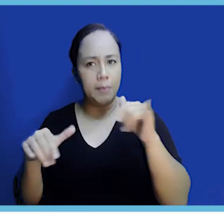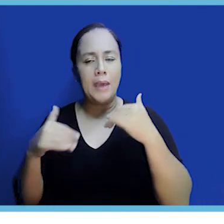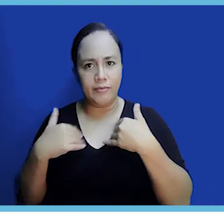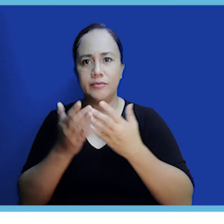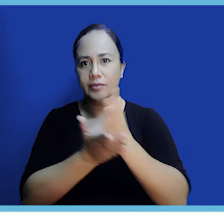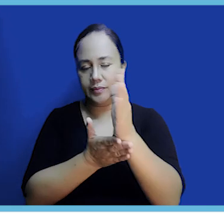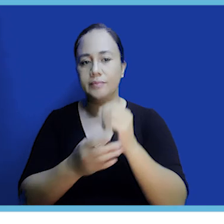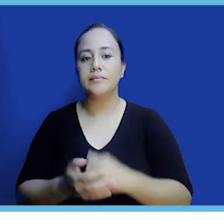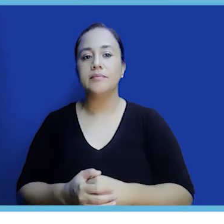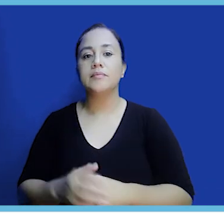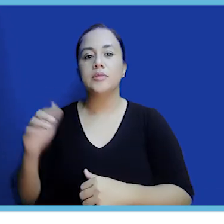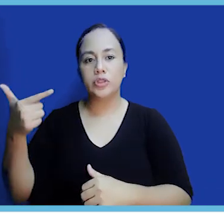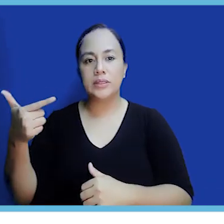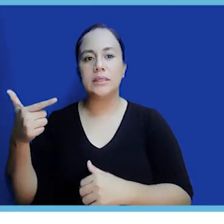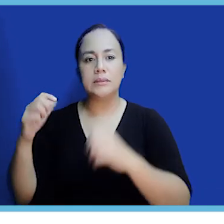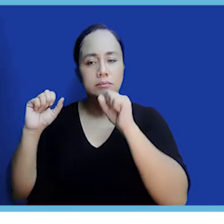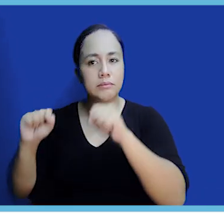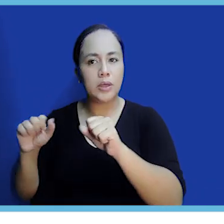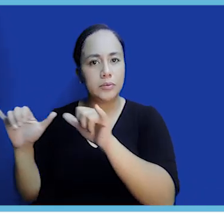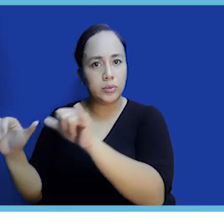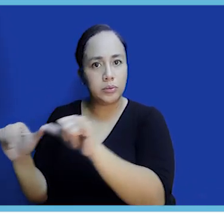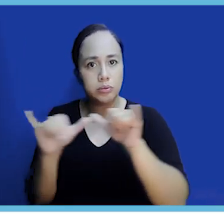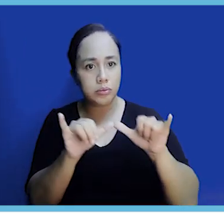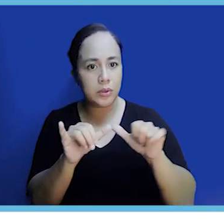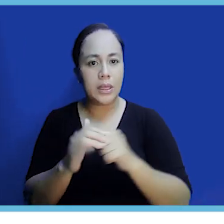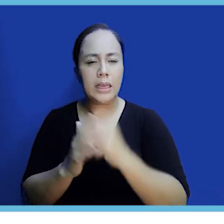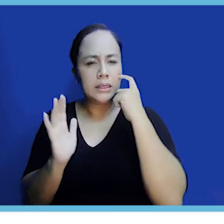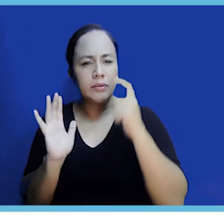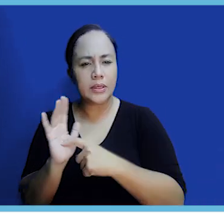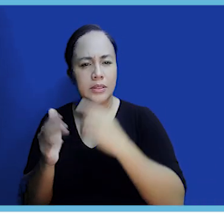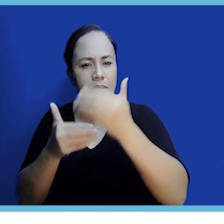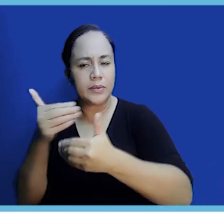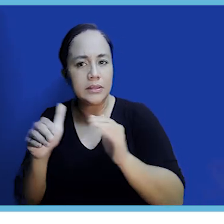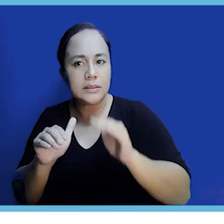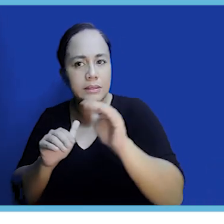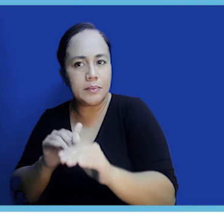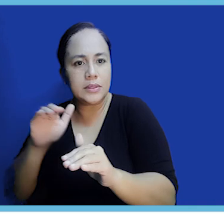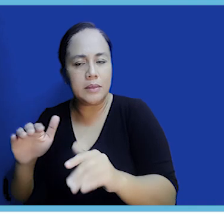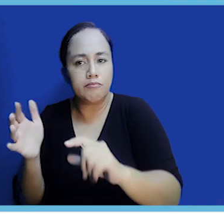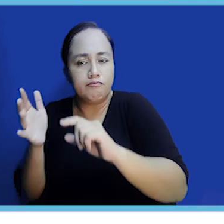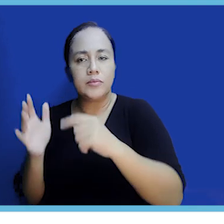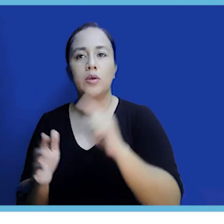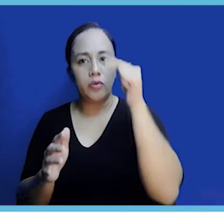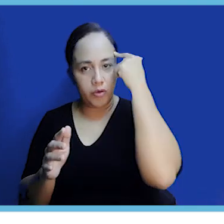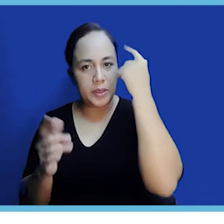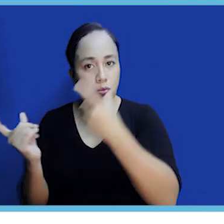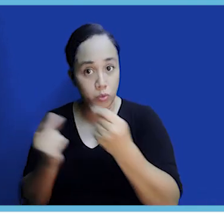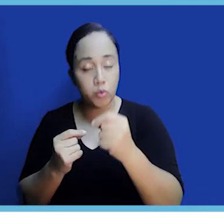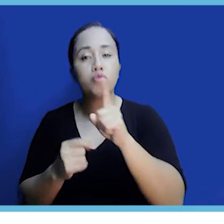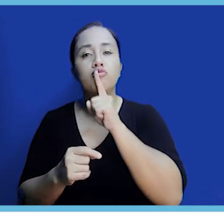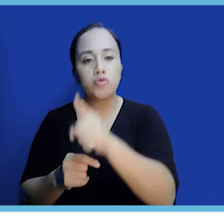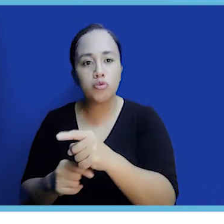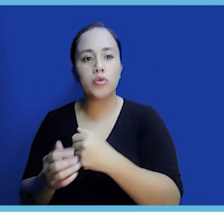hold those rights. G. Enabling measures. Identify specific steps that states must